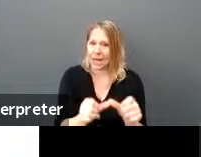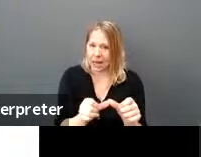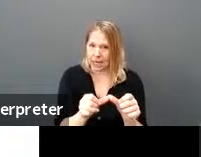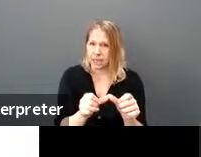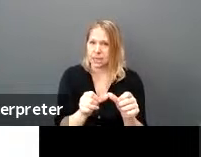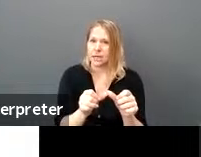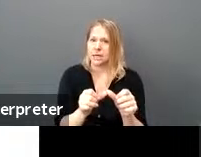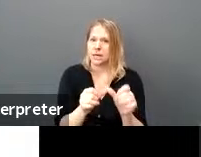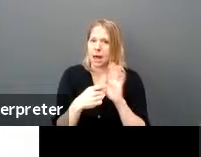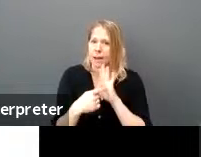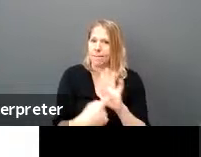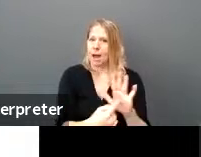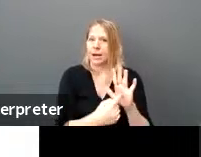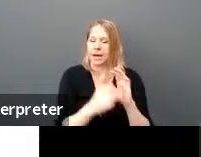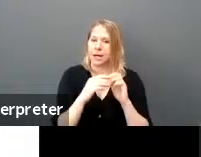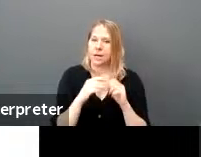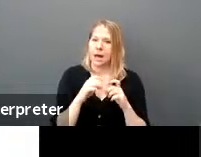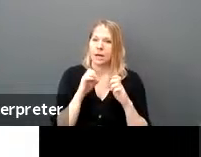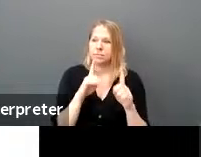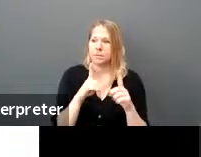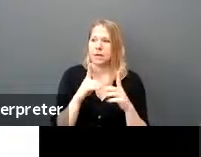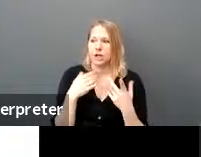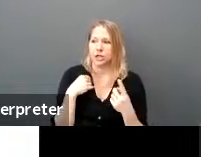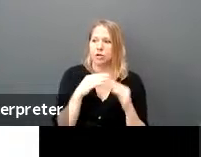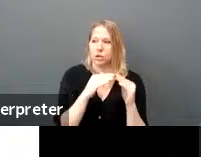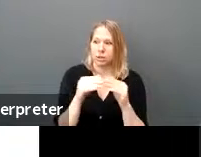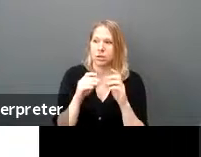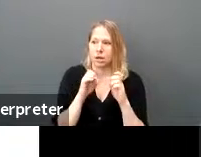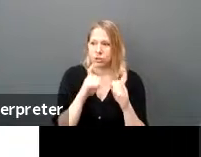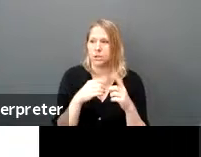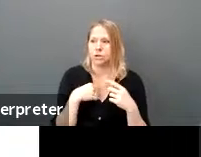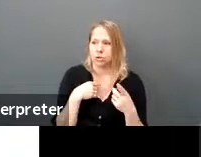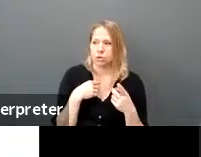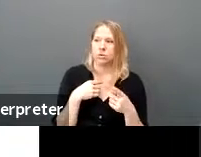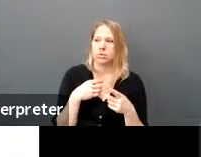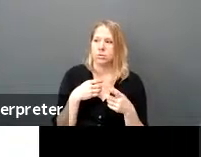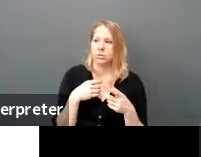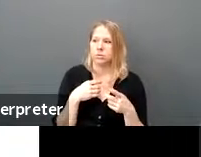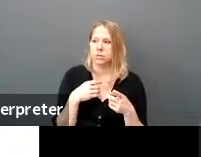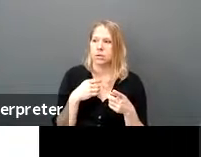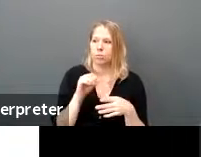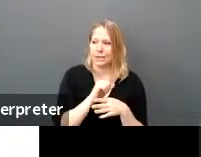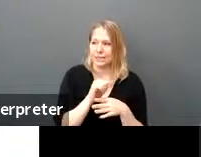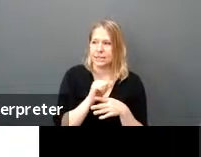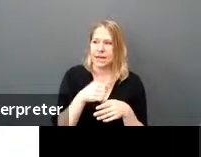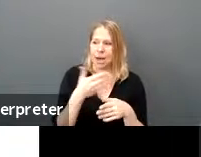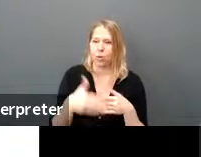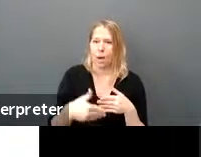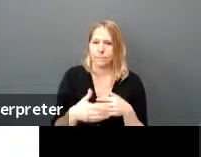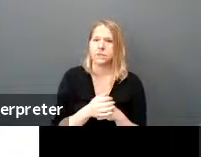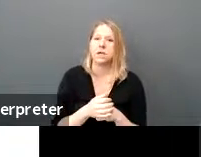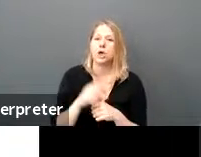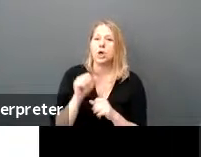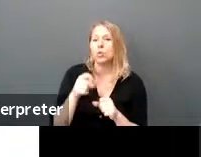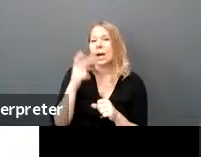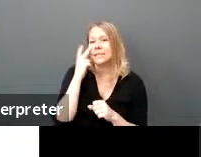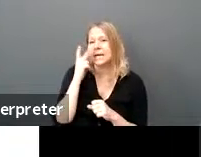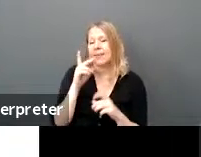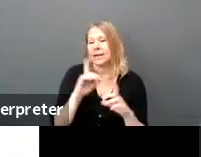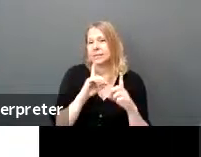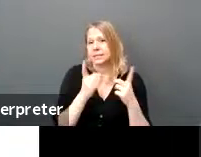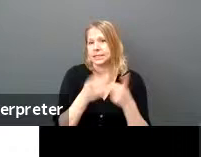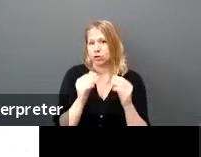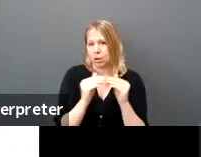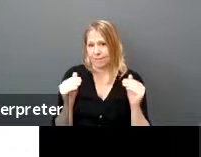and embody equitable educational practices and outcomes. You can see a lot of these are at the